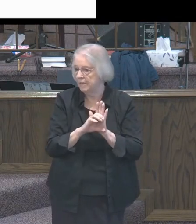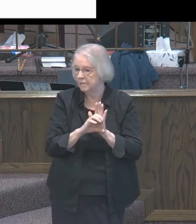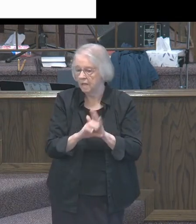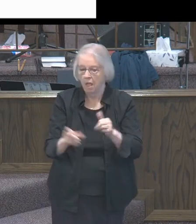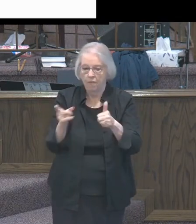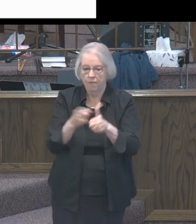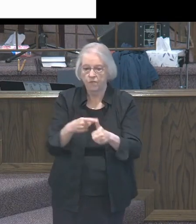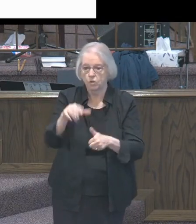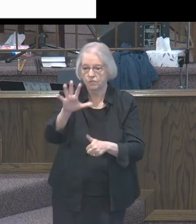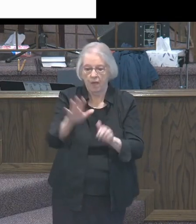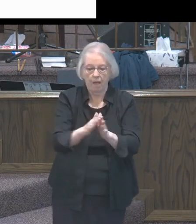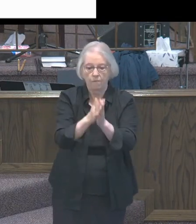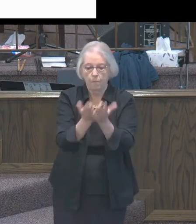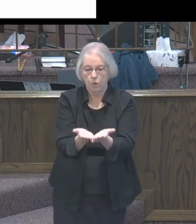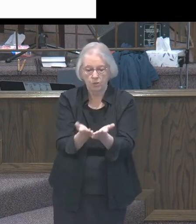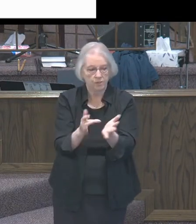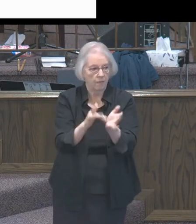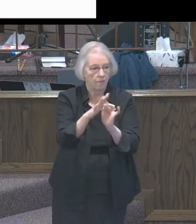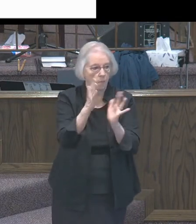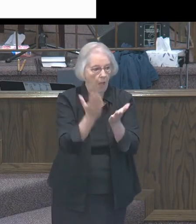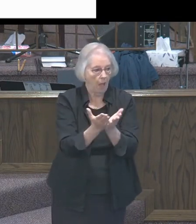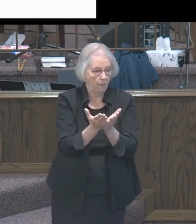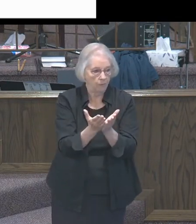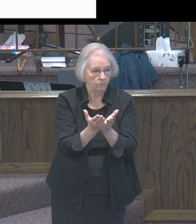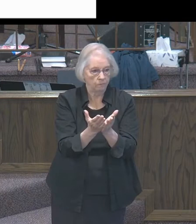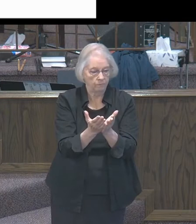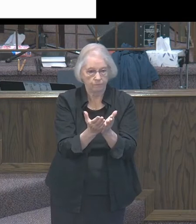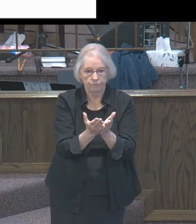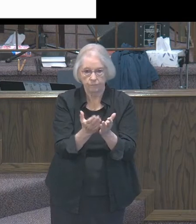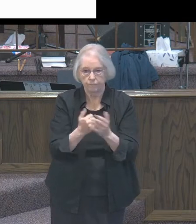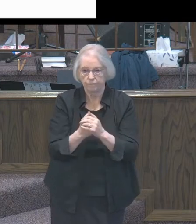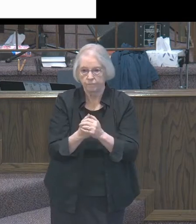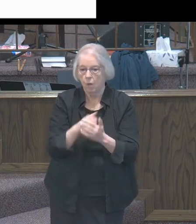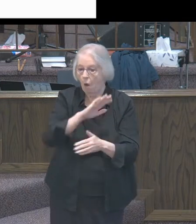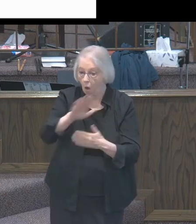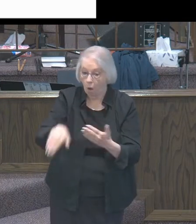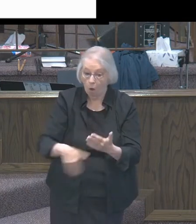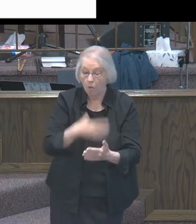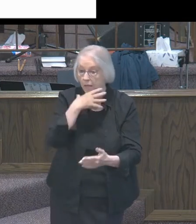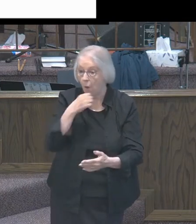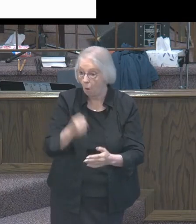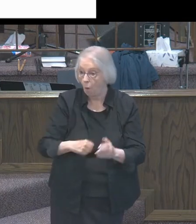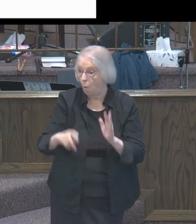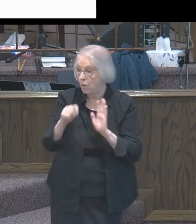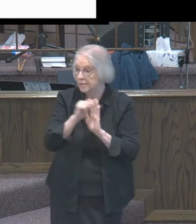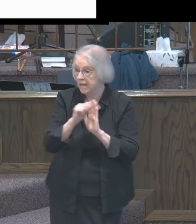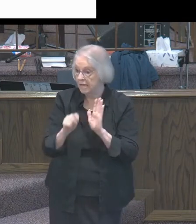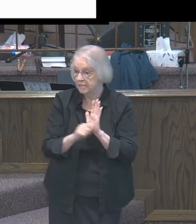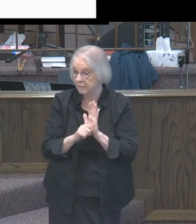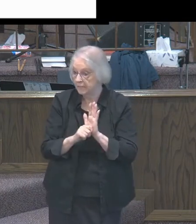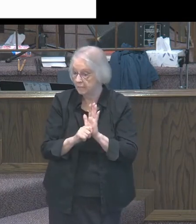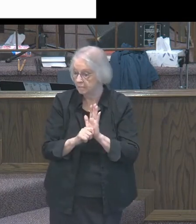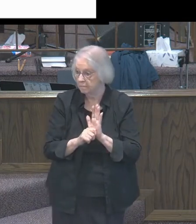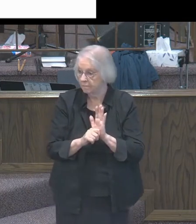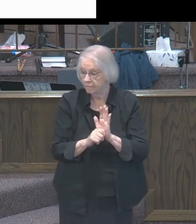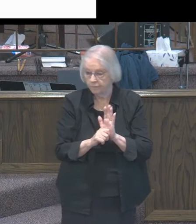five books of the Bible, or the entirety of the Old Testament, which we know is Genesis through